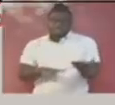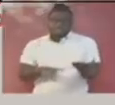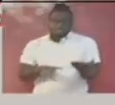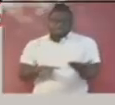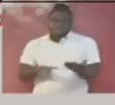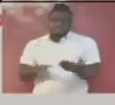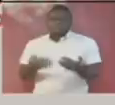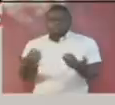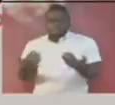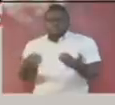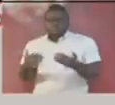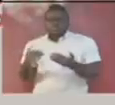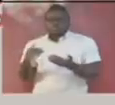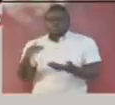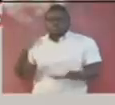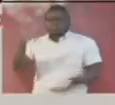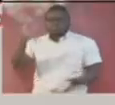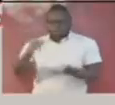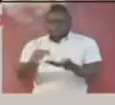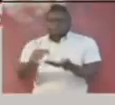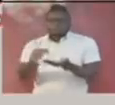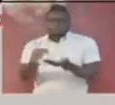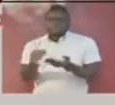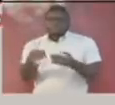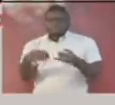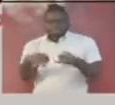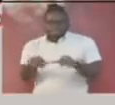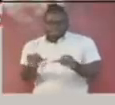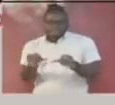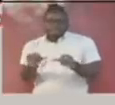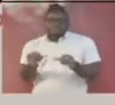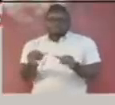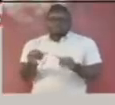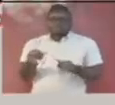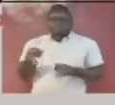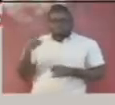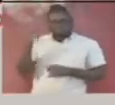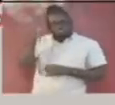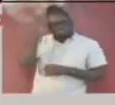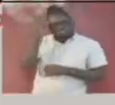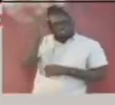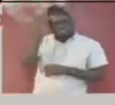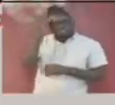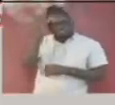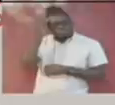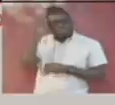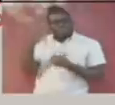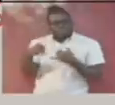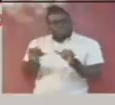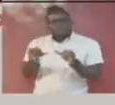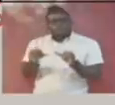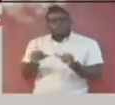we have to look at both sides of the coin. The clinical update for today: